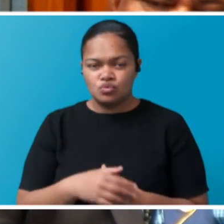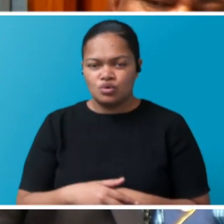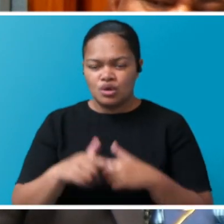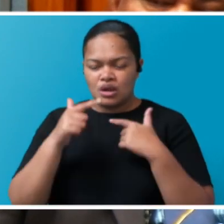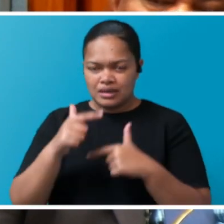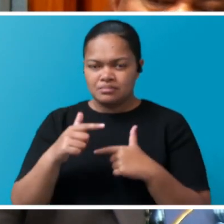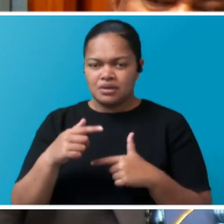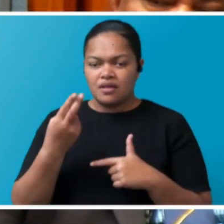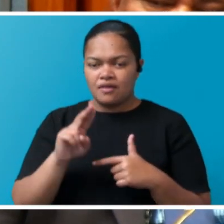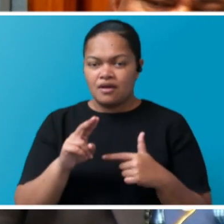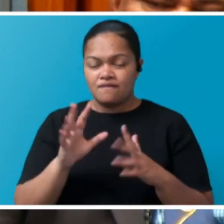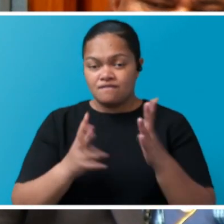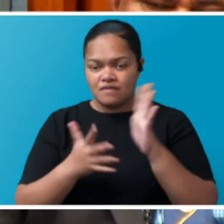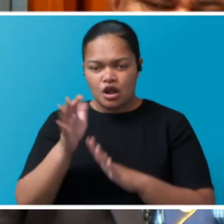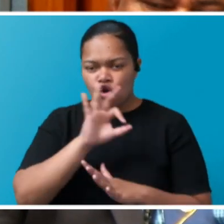fires.